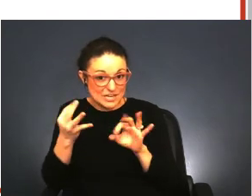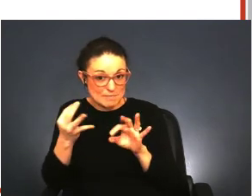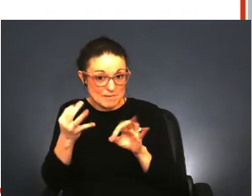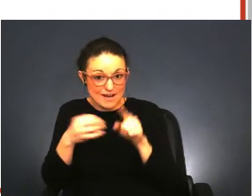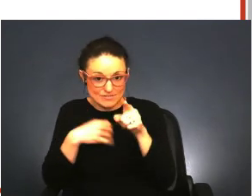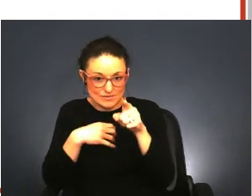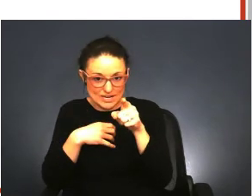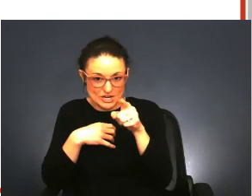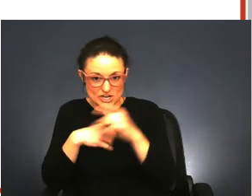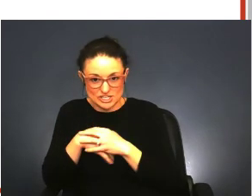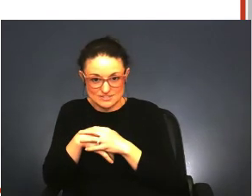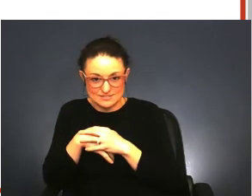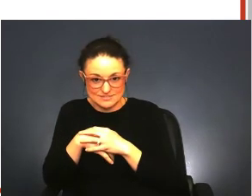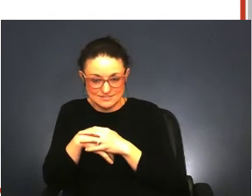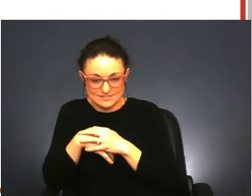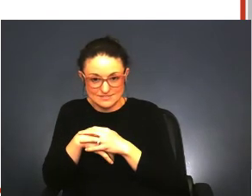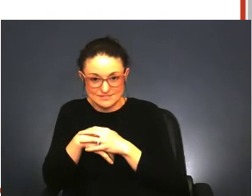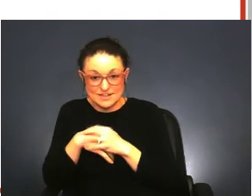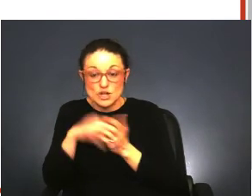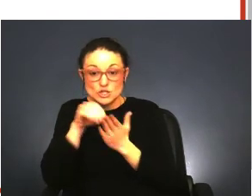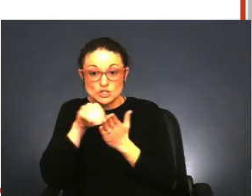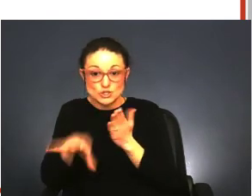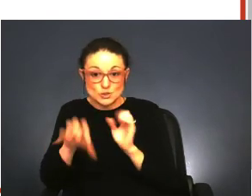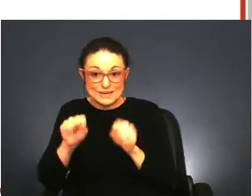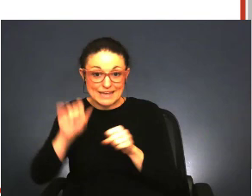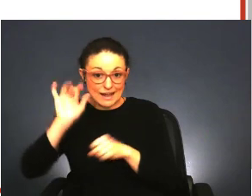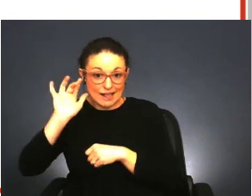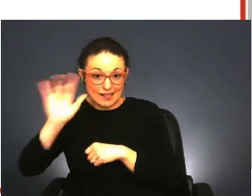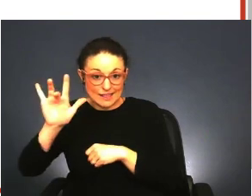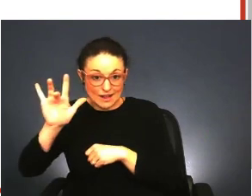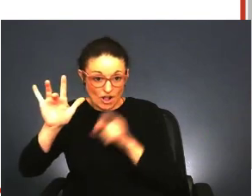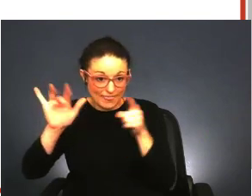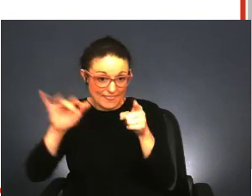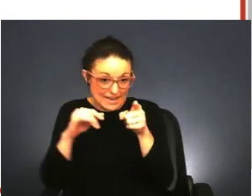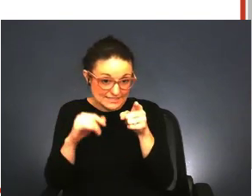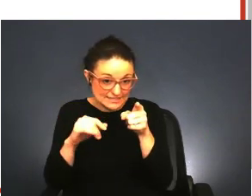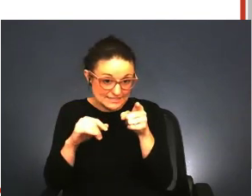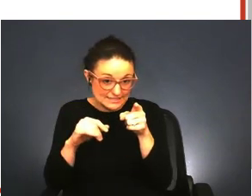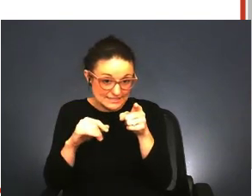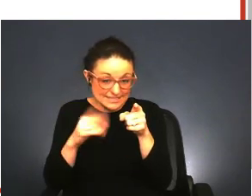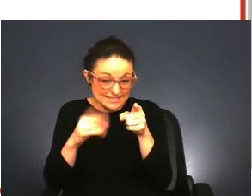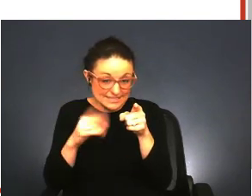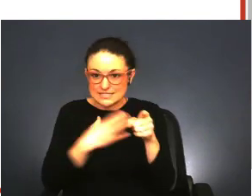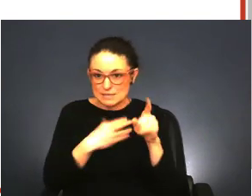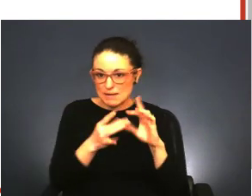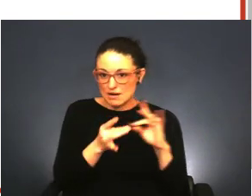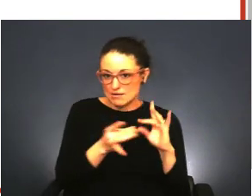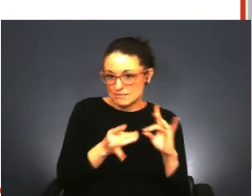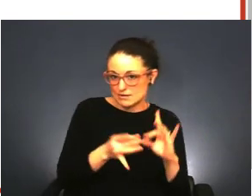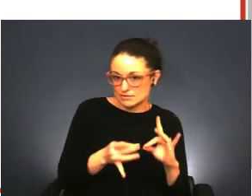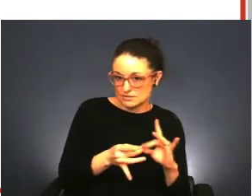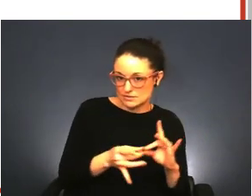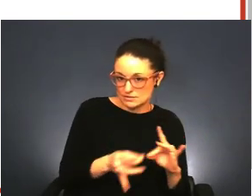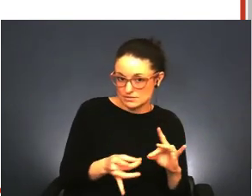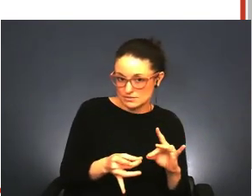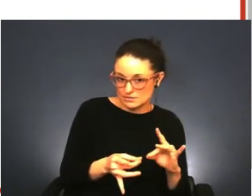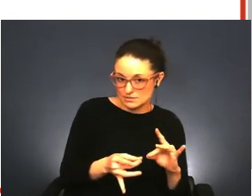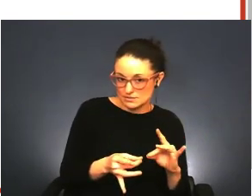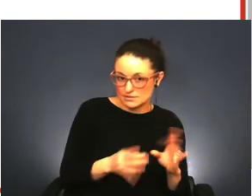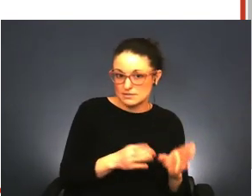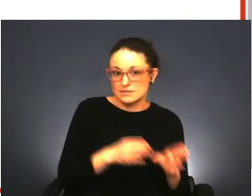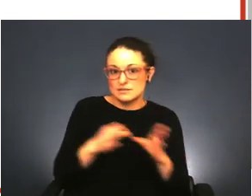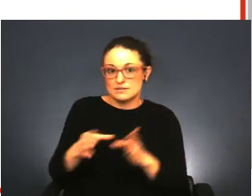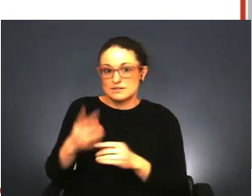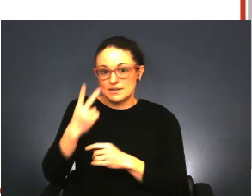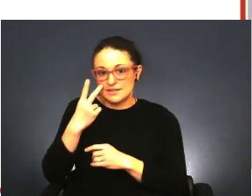here. So your student can click on this, and they're going to get my in notes and when I